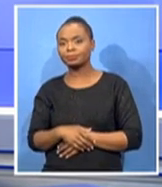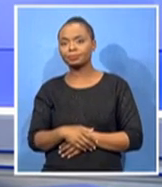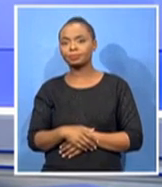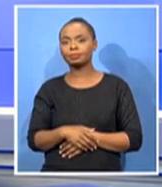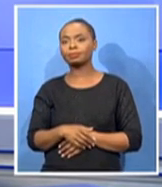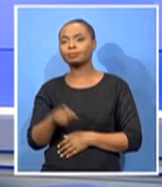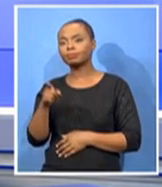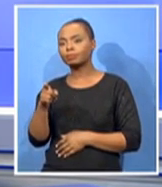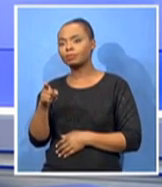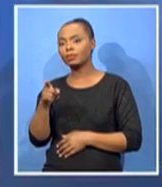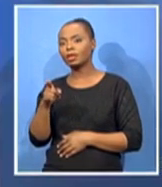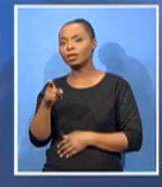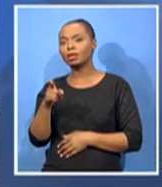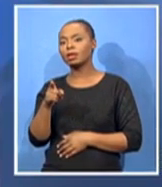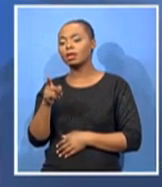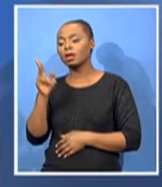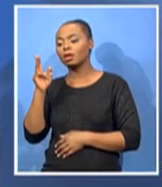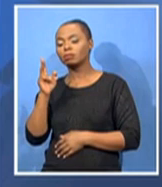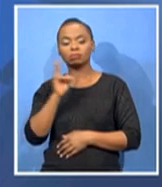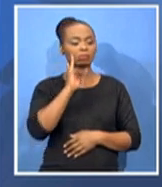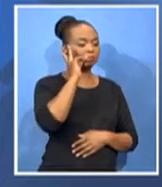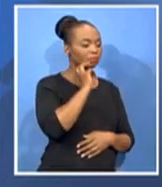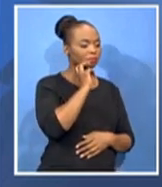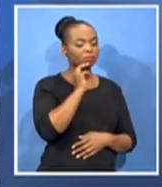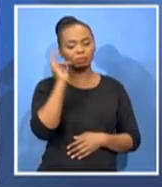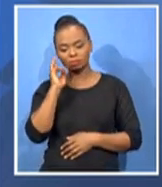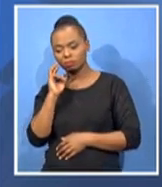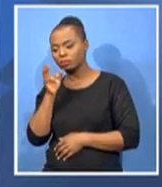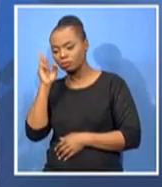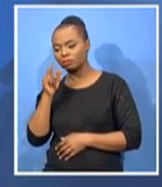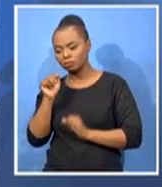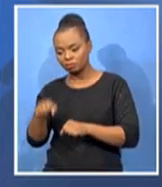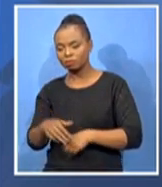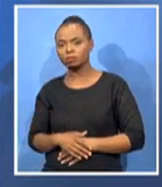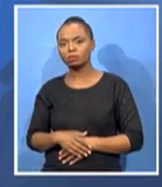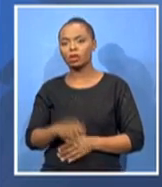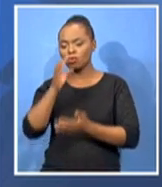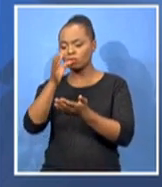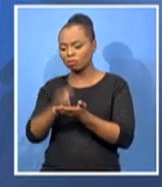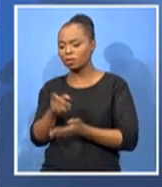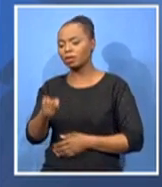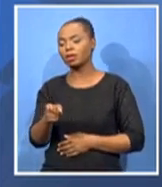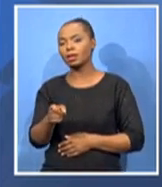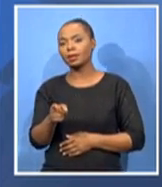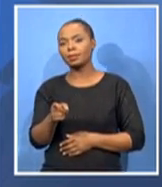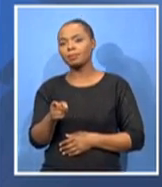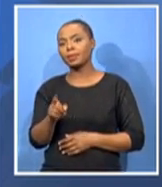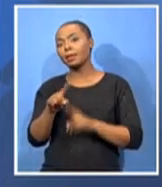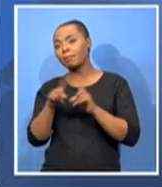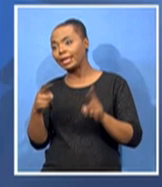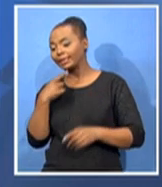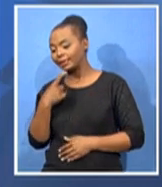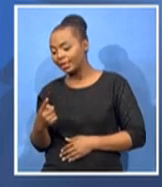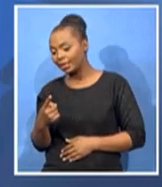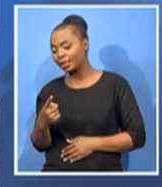Yeah. I'm just, as I said, we haven't determined the motive as yet. So we can't say if there's any link of